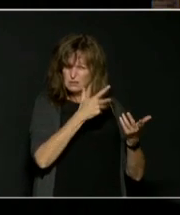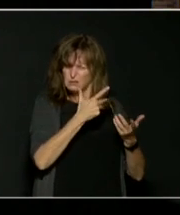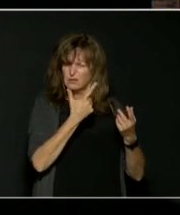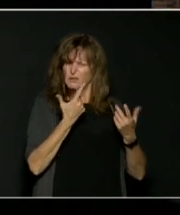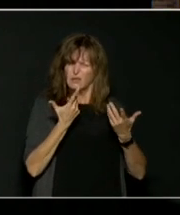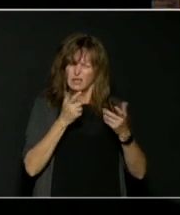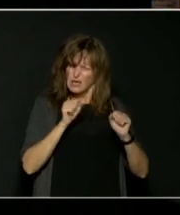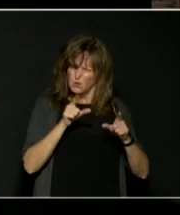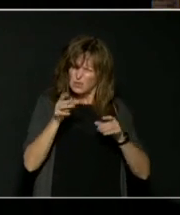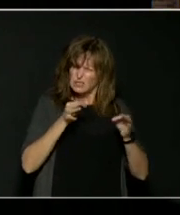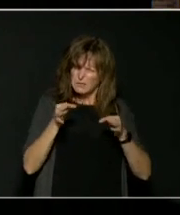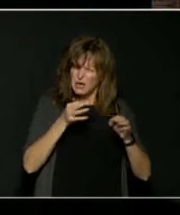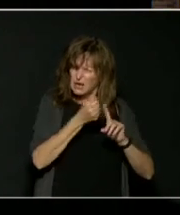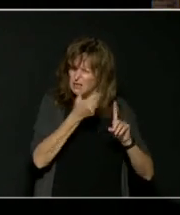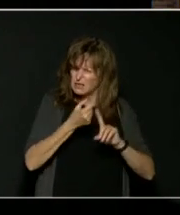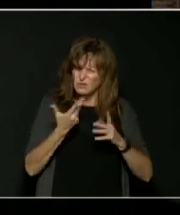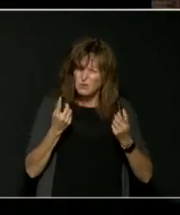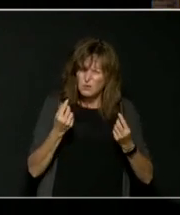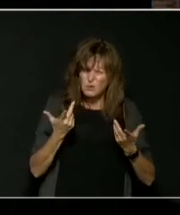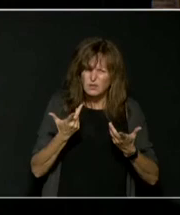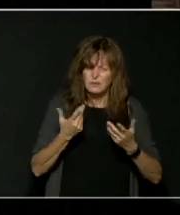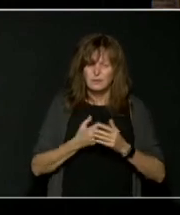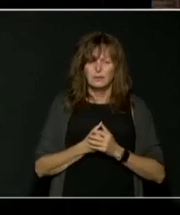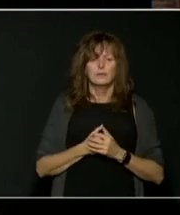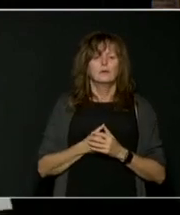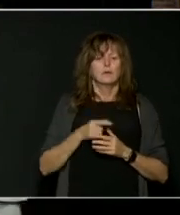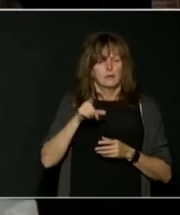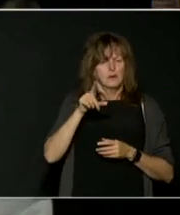Mr. Anderson will answer that. Thanks.